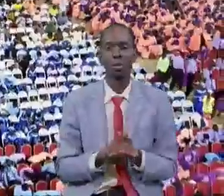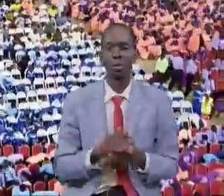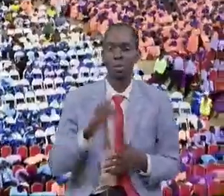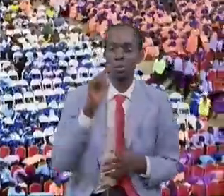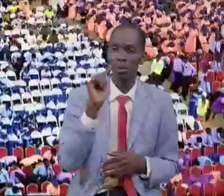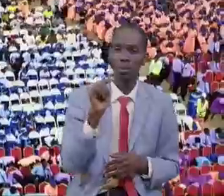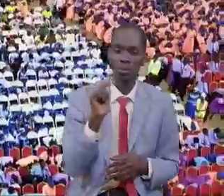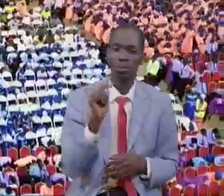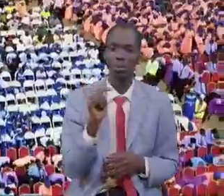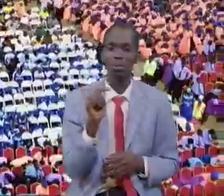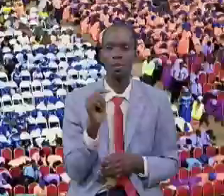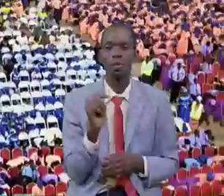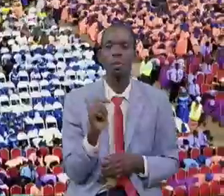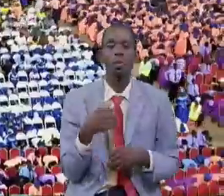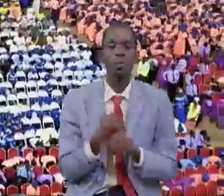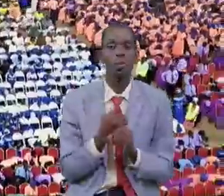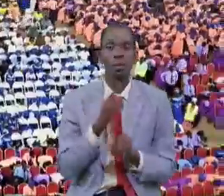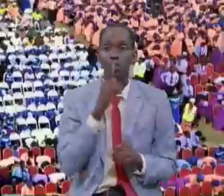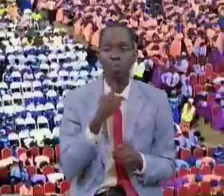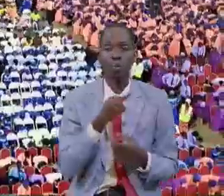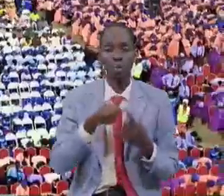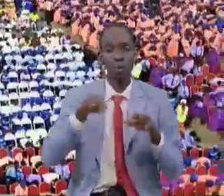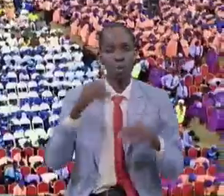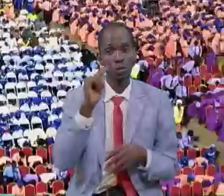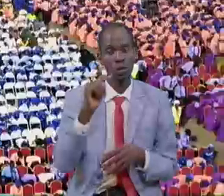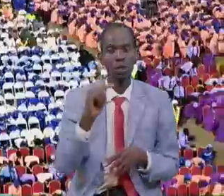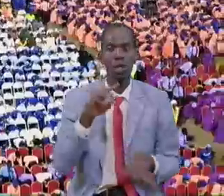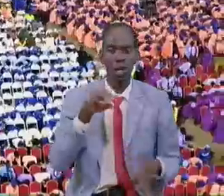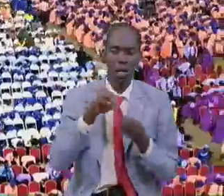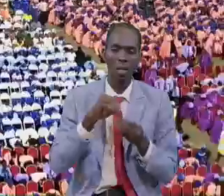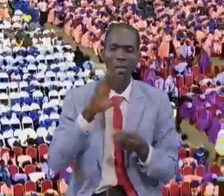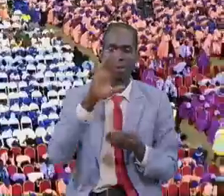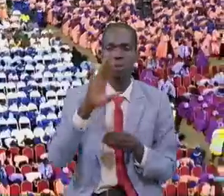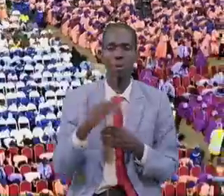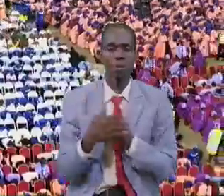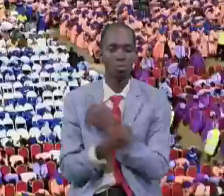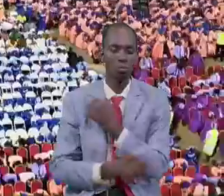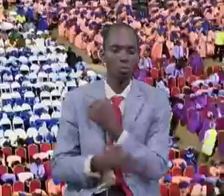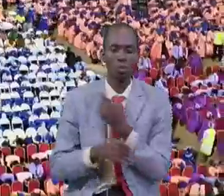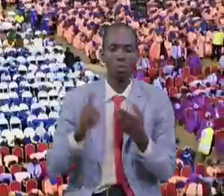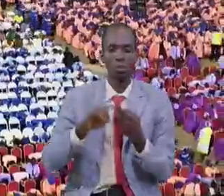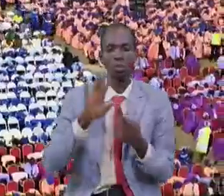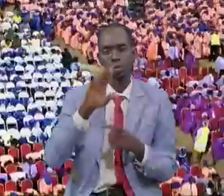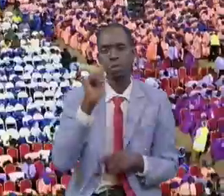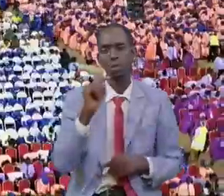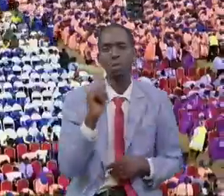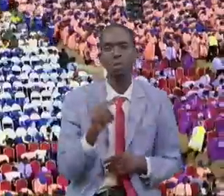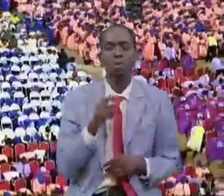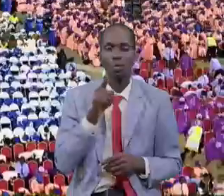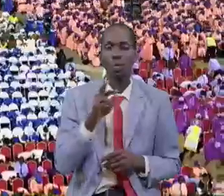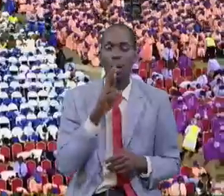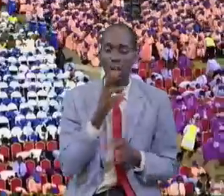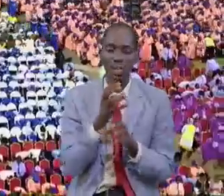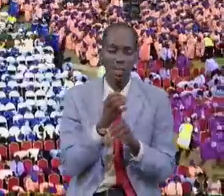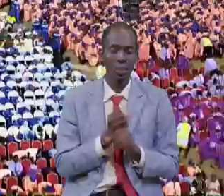make sure you add your country to it. We are receiving a lot of testimonies,